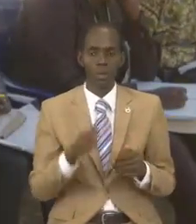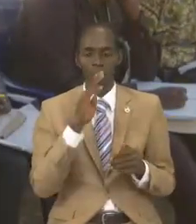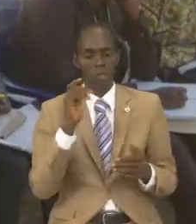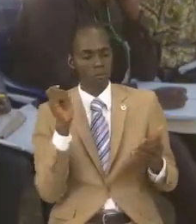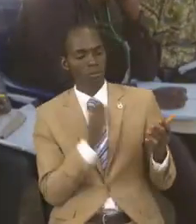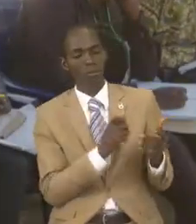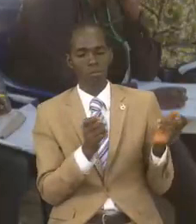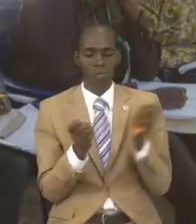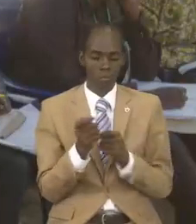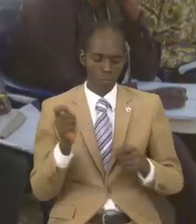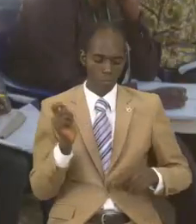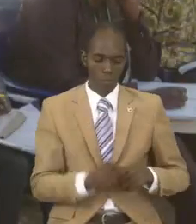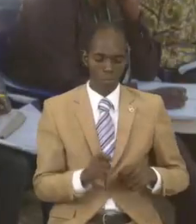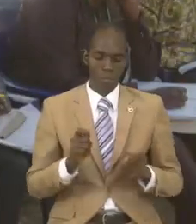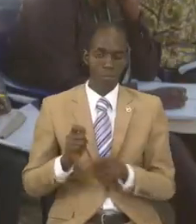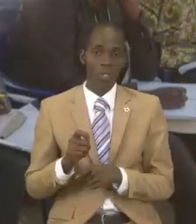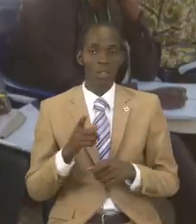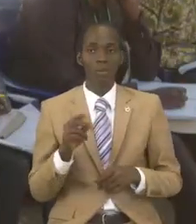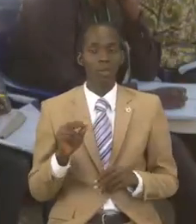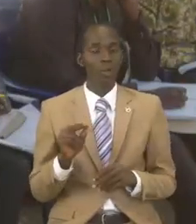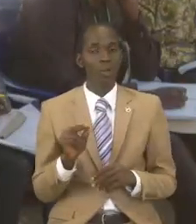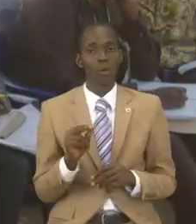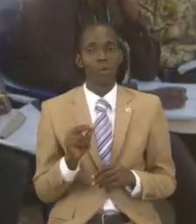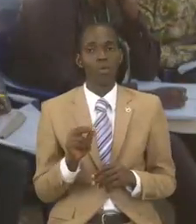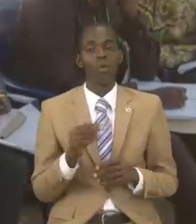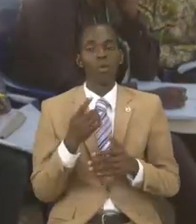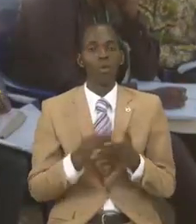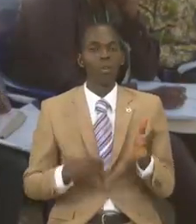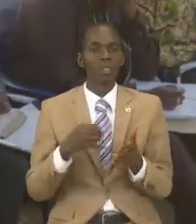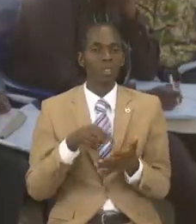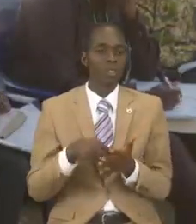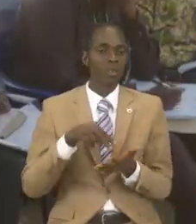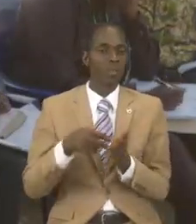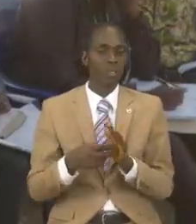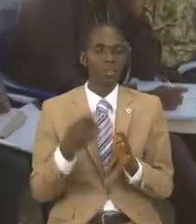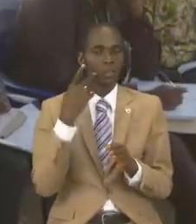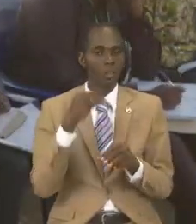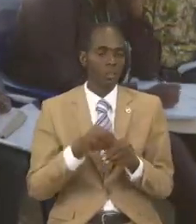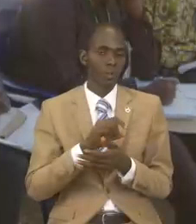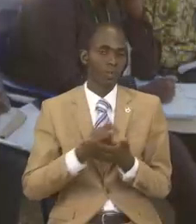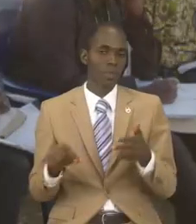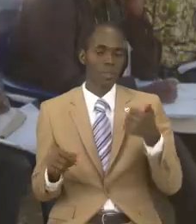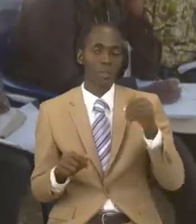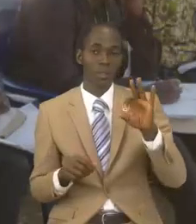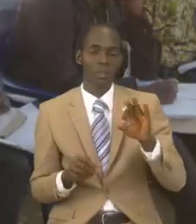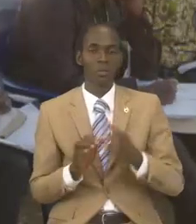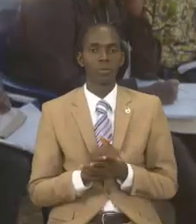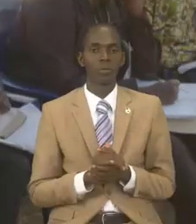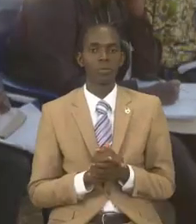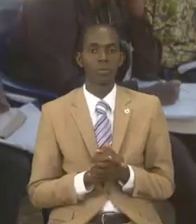the flesh. What it means, look at verse 19 now. In verse 19,